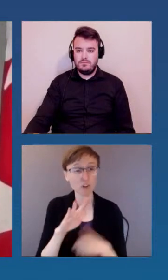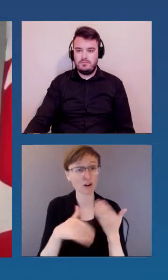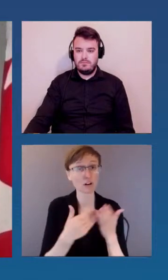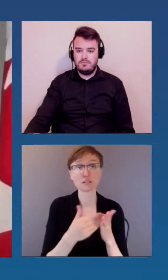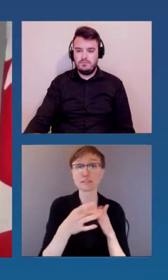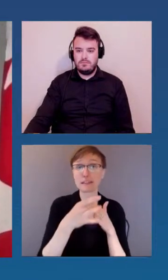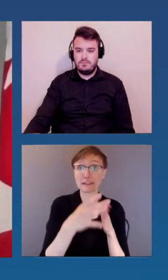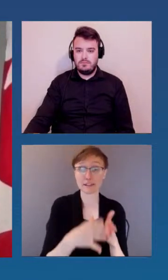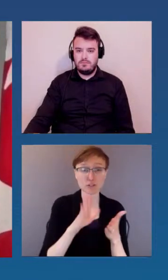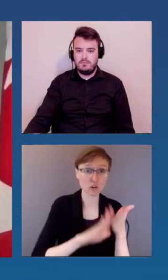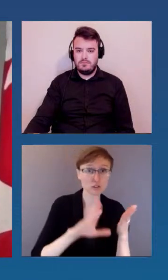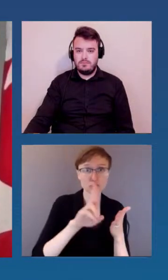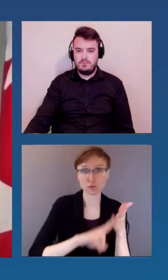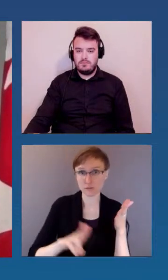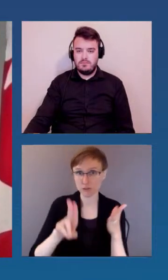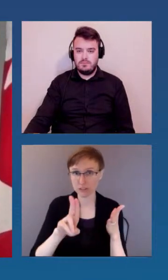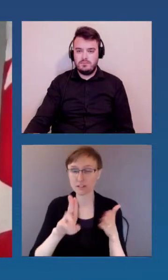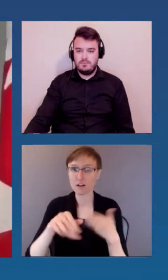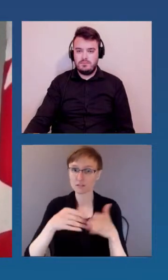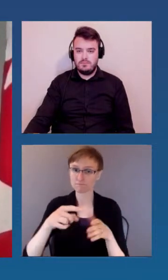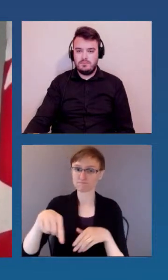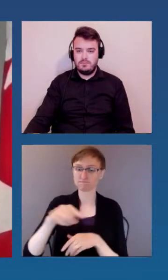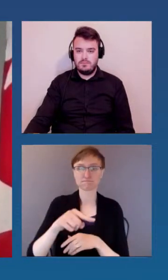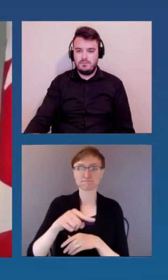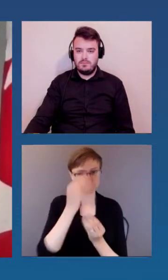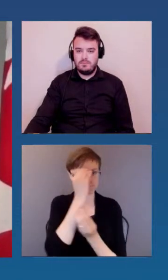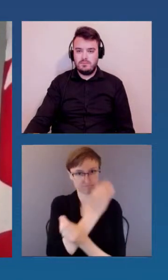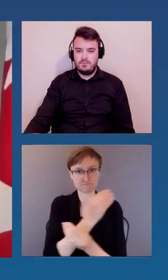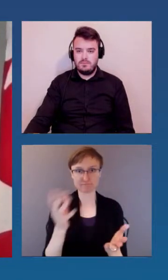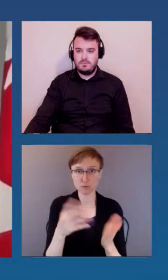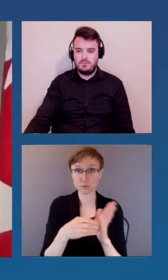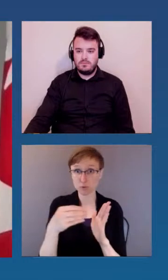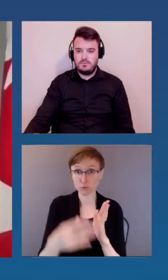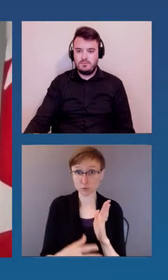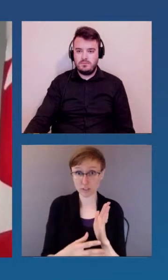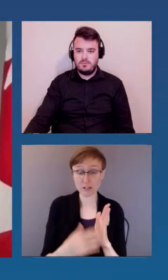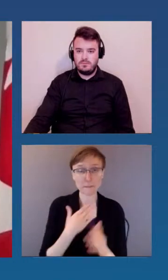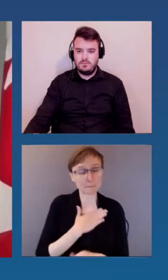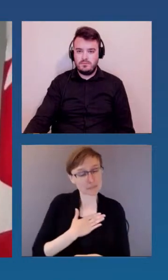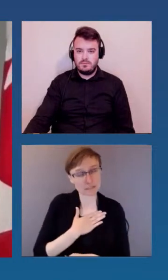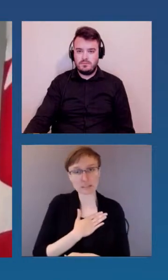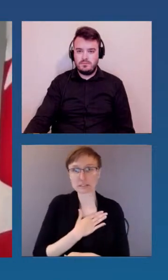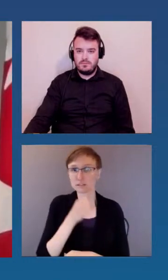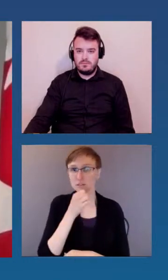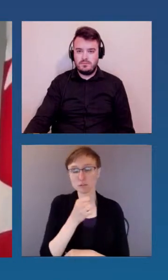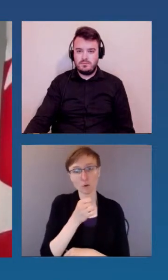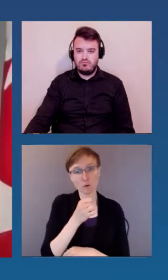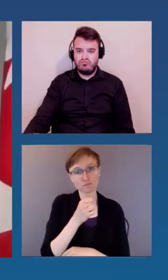just, counting on people kind of tattletaling, for lack of a better term?